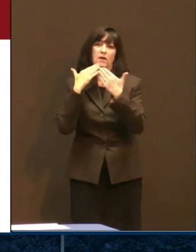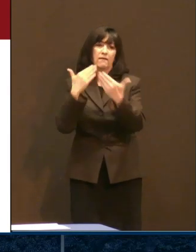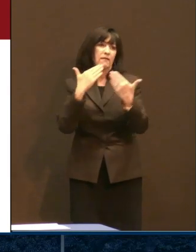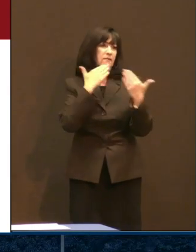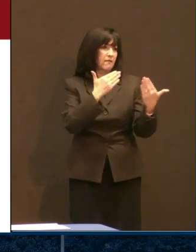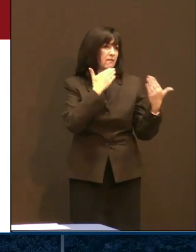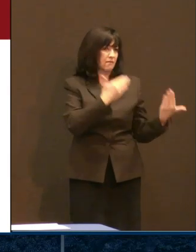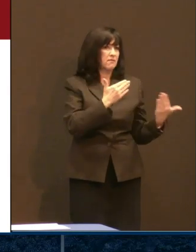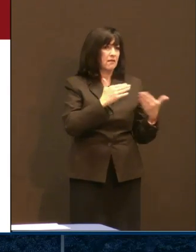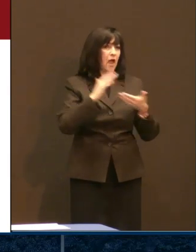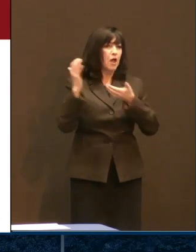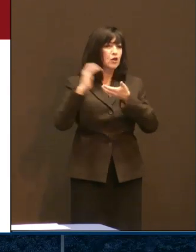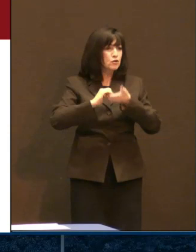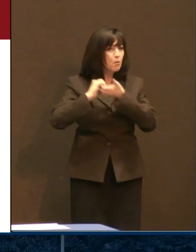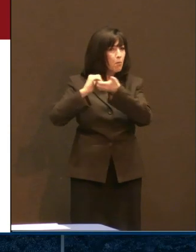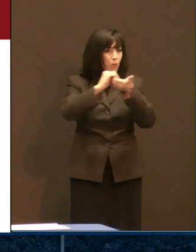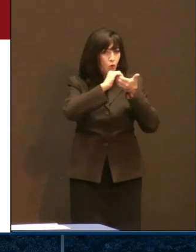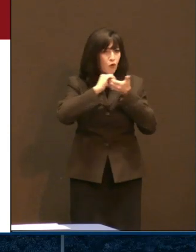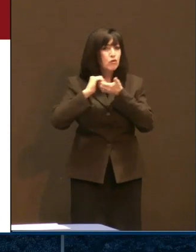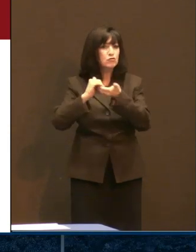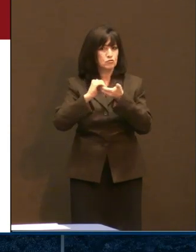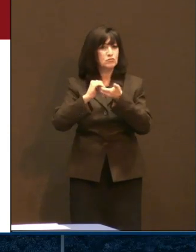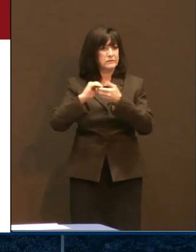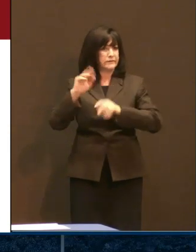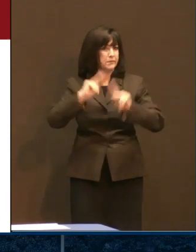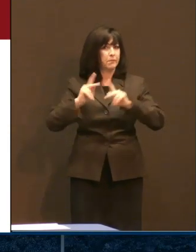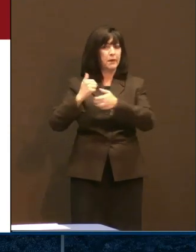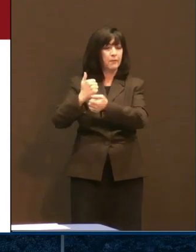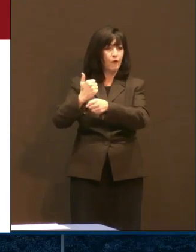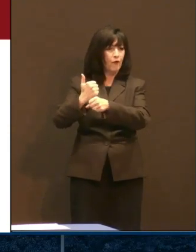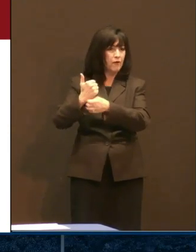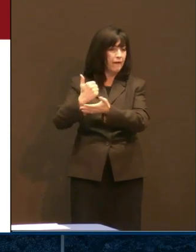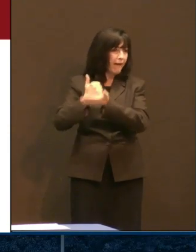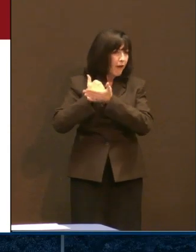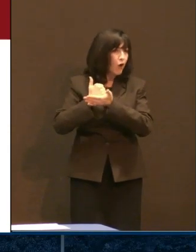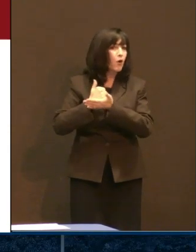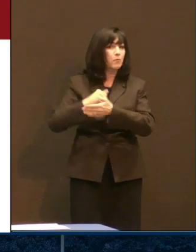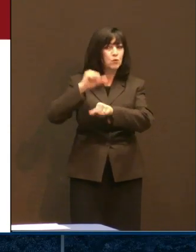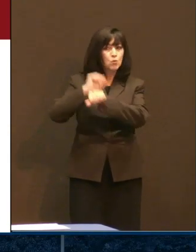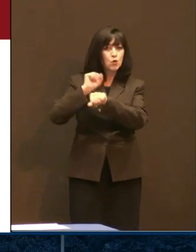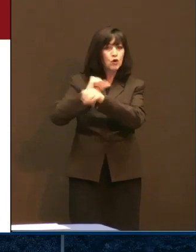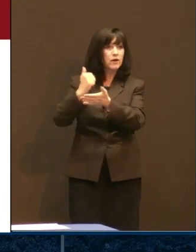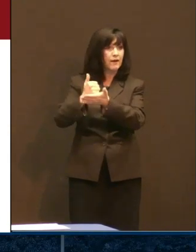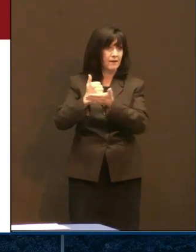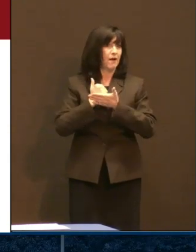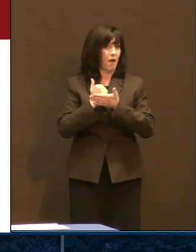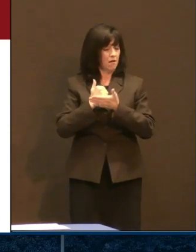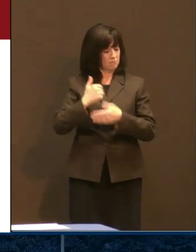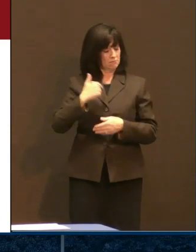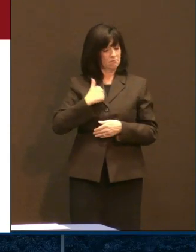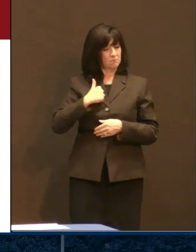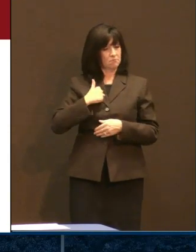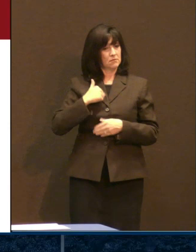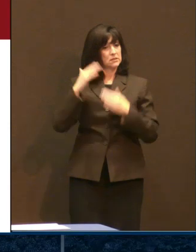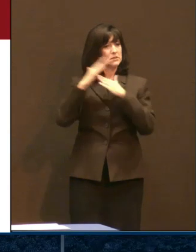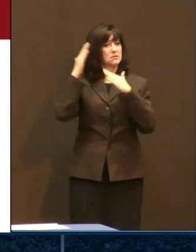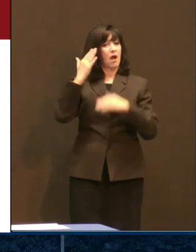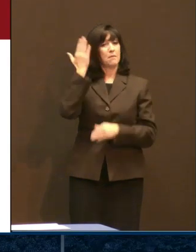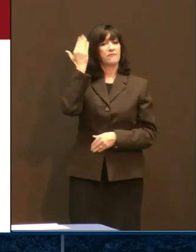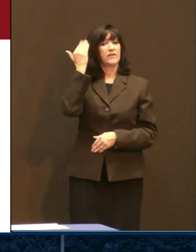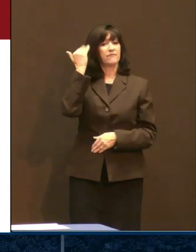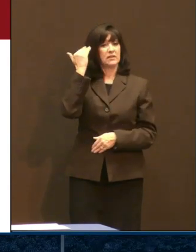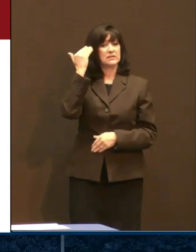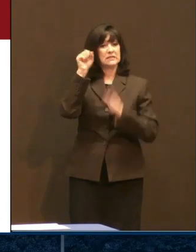other partners on the ground who have helped us get the testing and get into the top 15 of states in our nation for